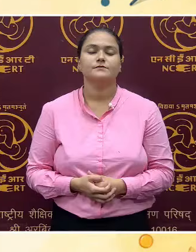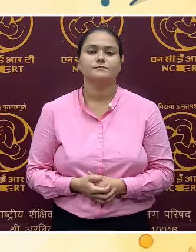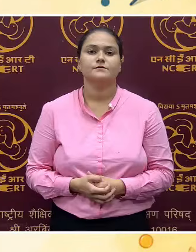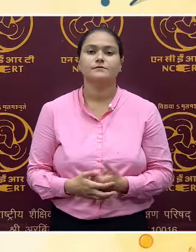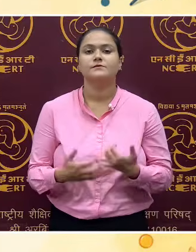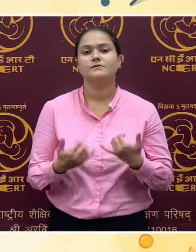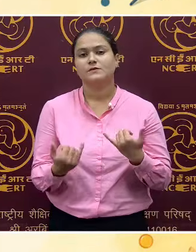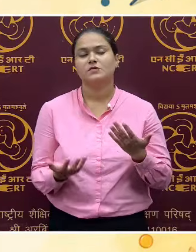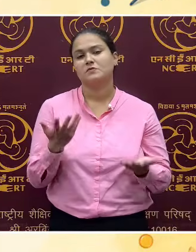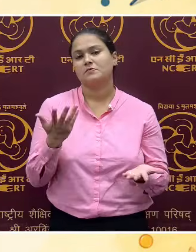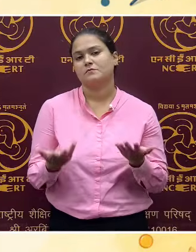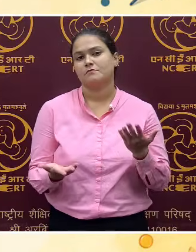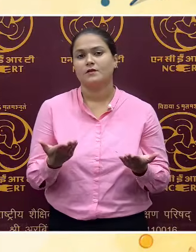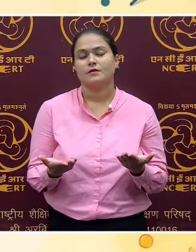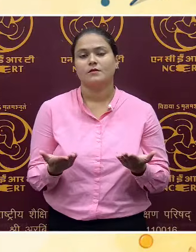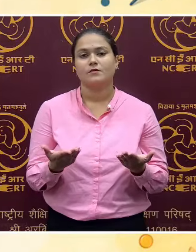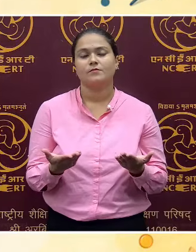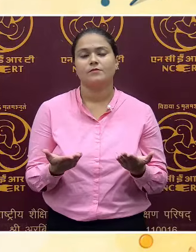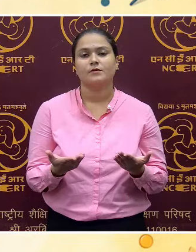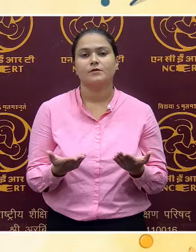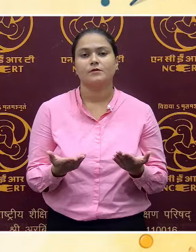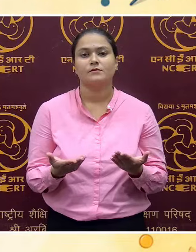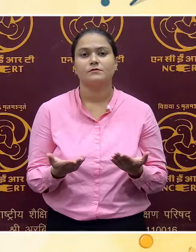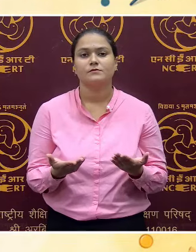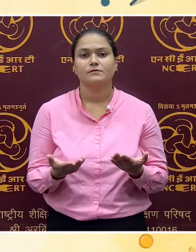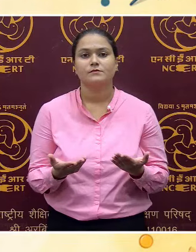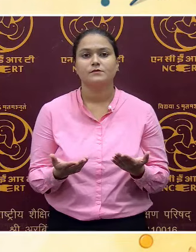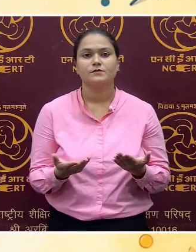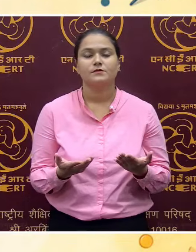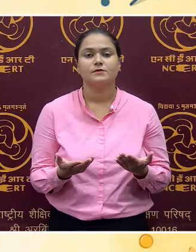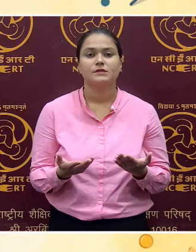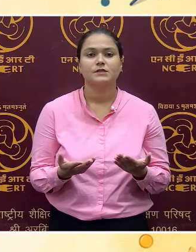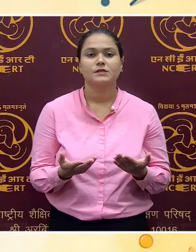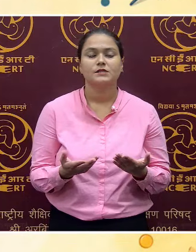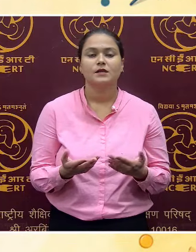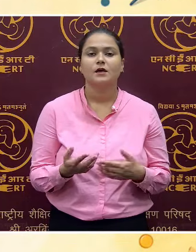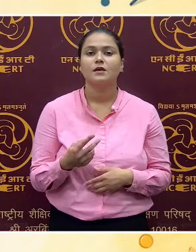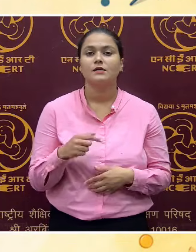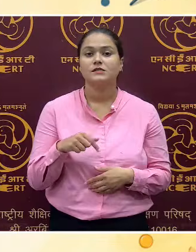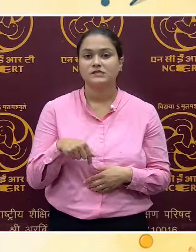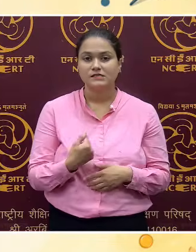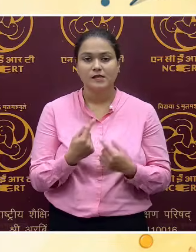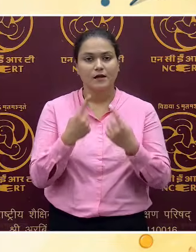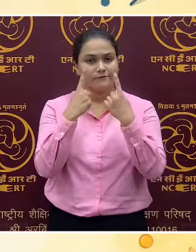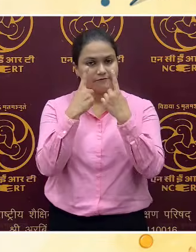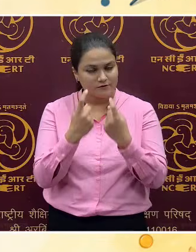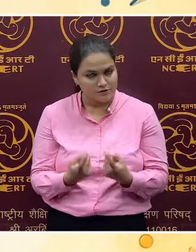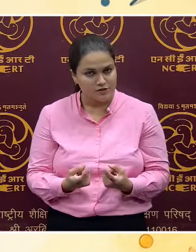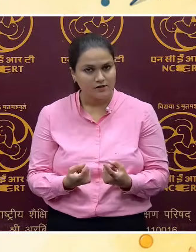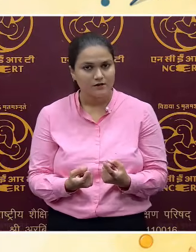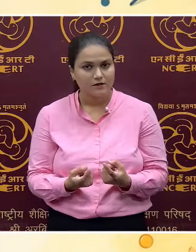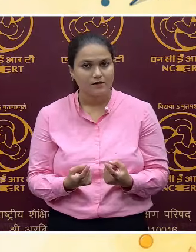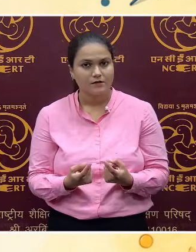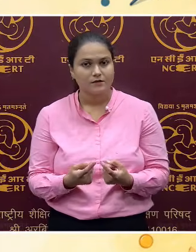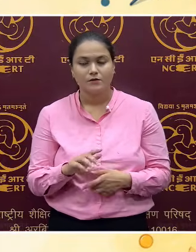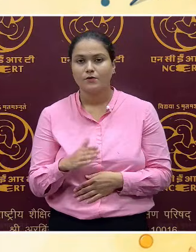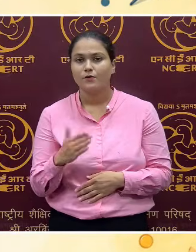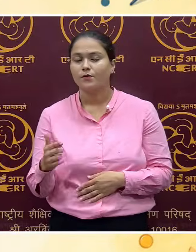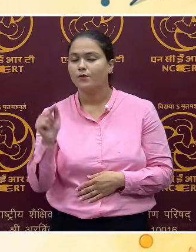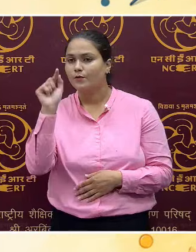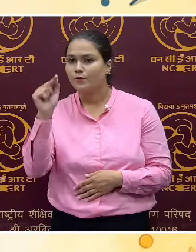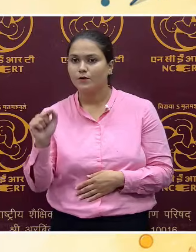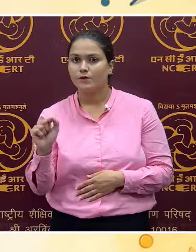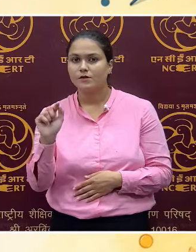Now maybe let us go to the viva voce, the self-evaluation. So you have to go on the right side where the